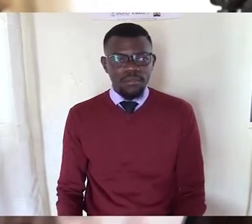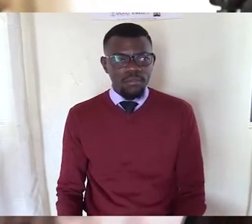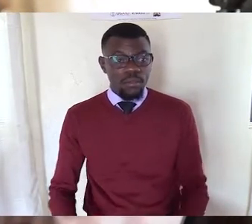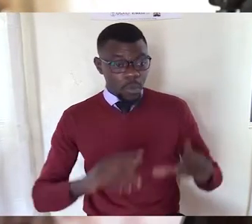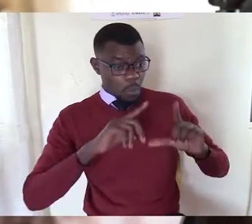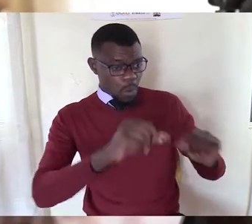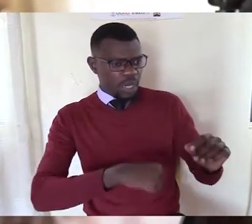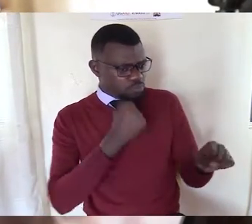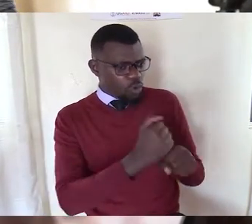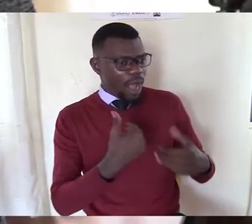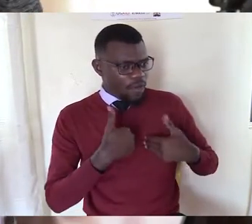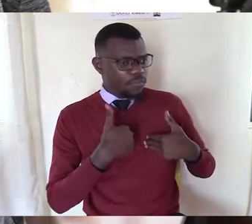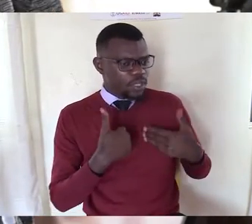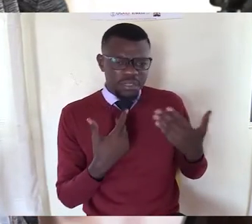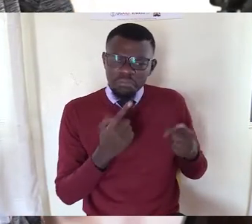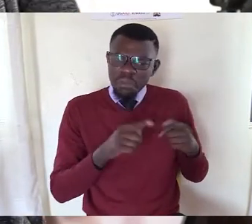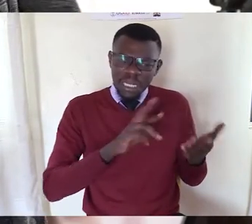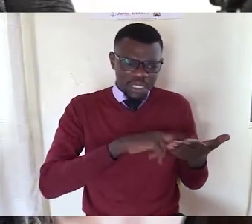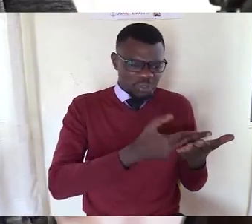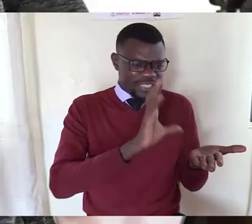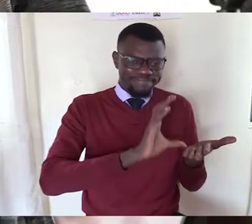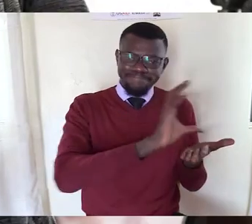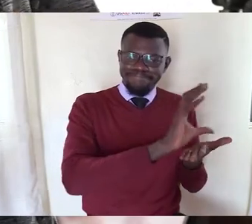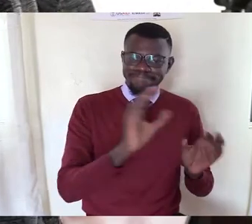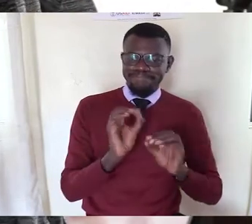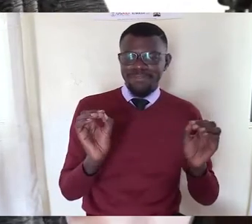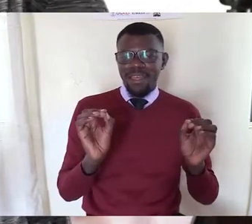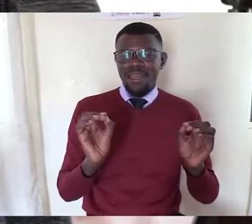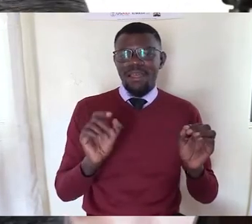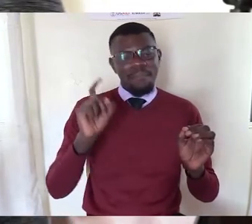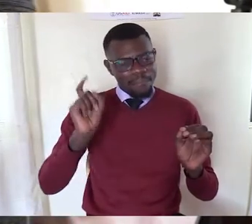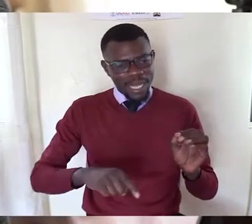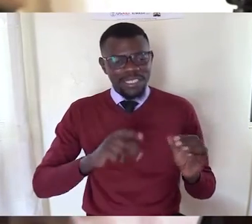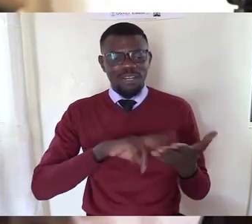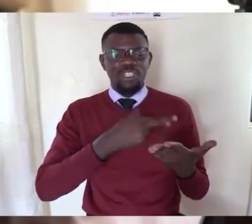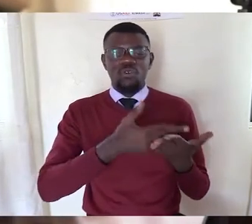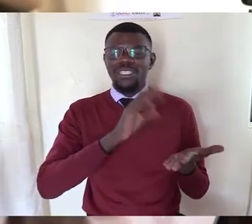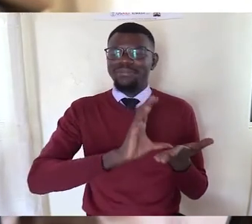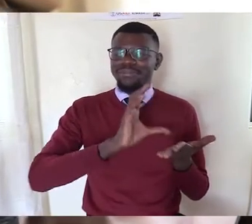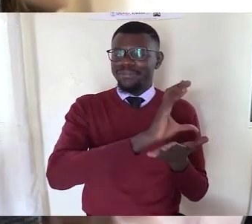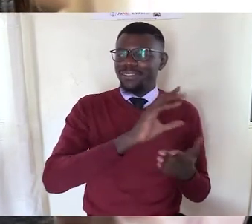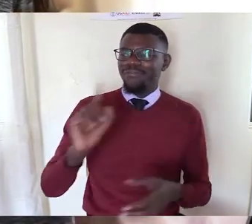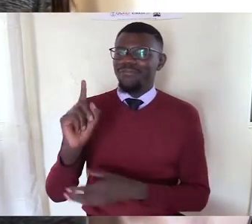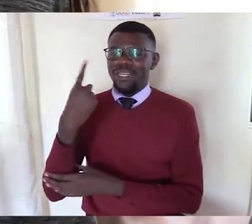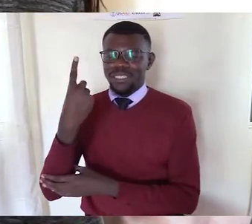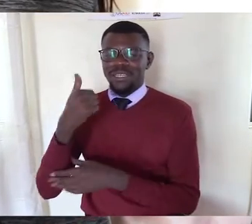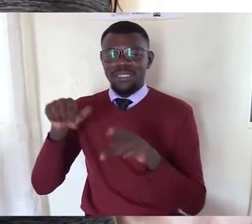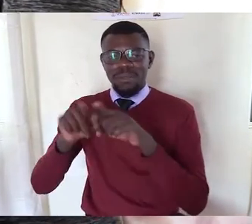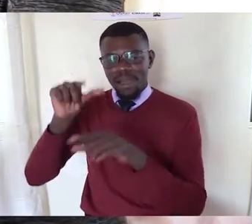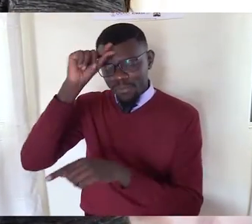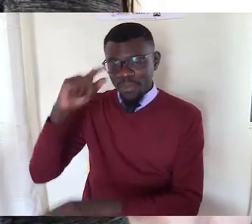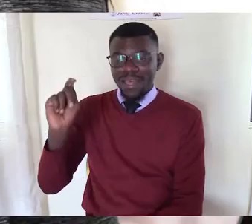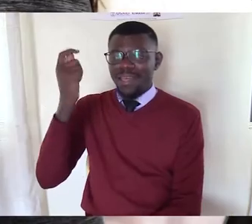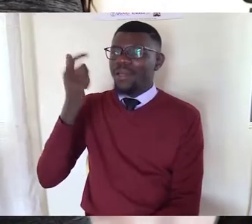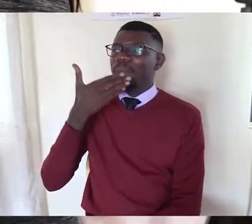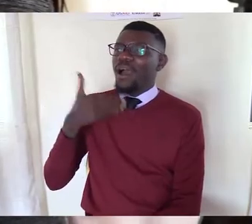them you have a job without resources. You must have resources for you to work. The Kenyan government should ensure a human